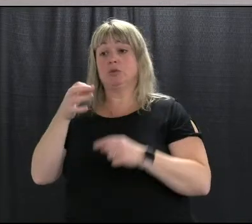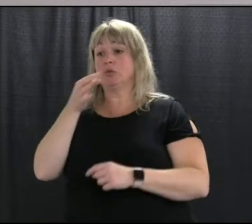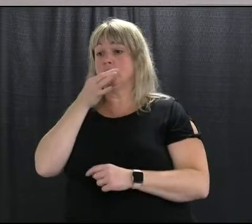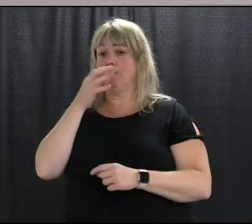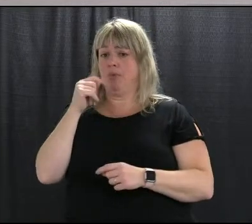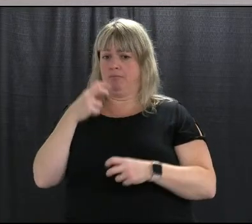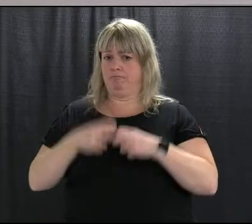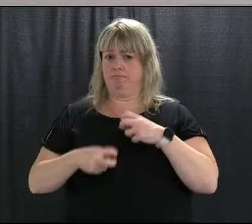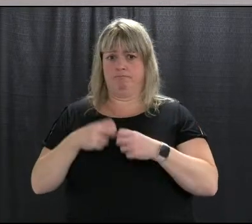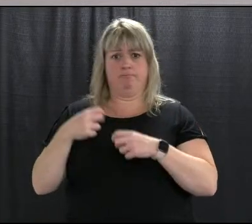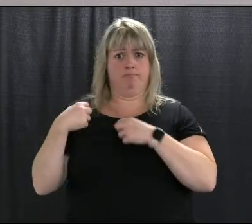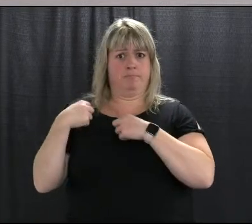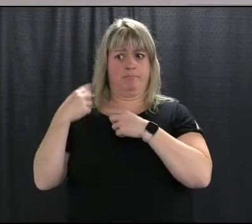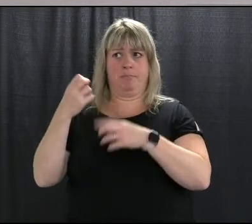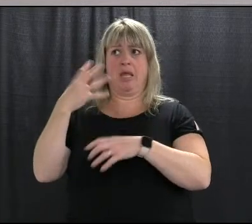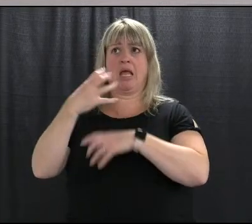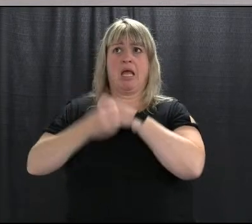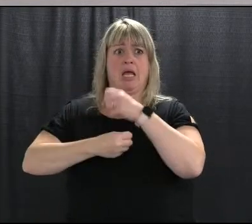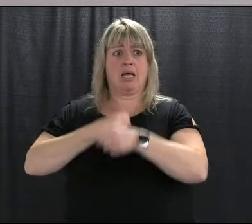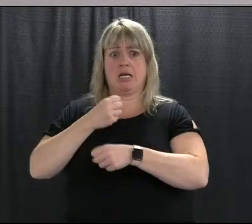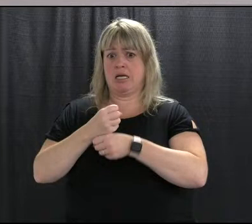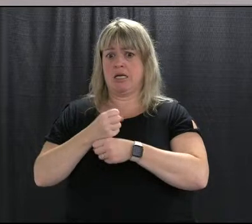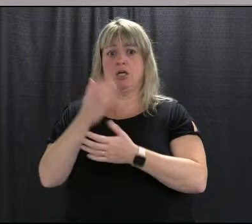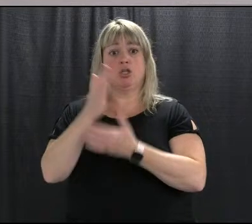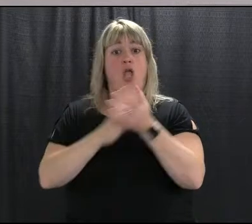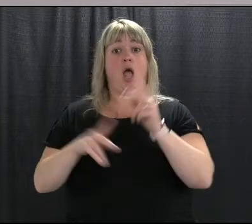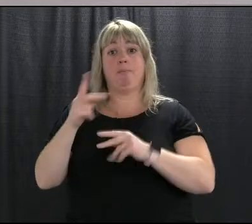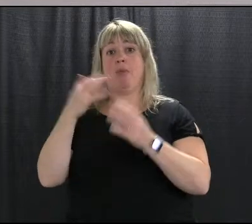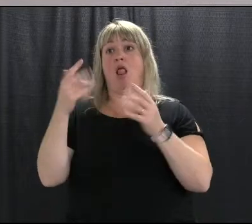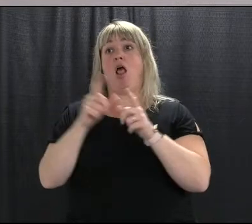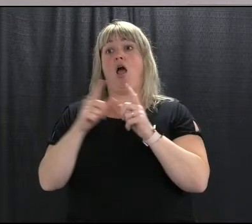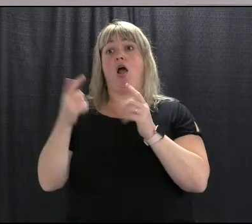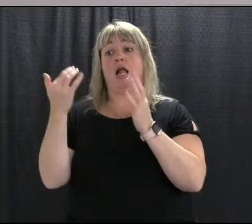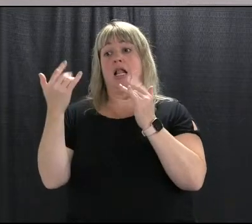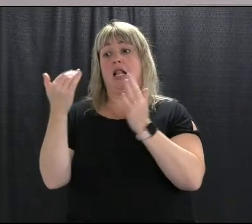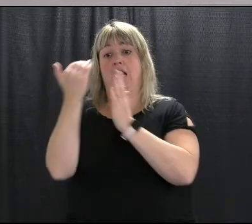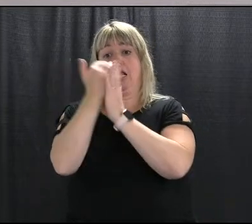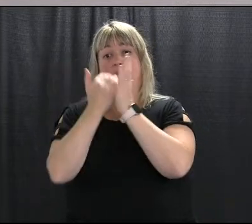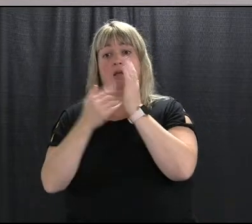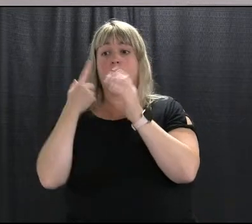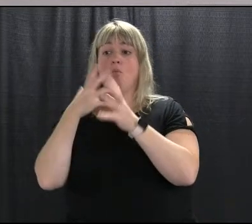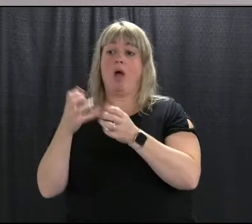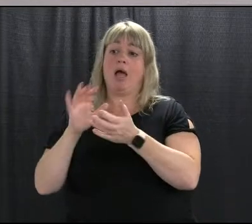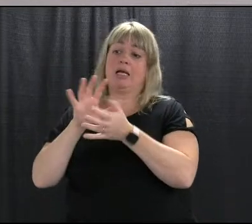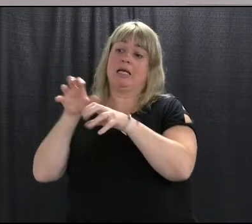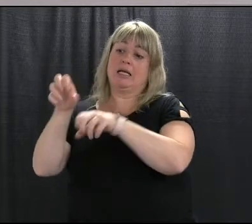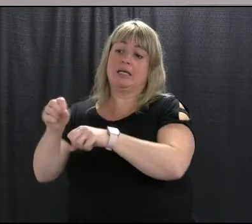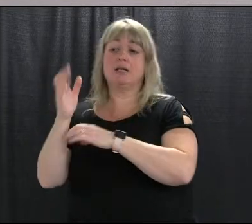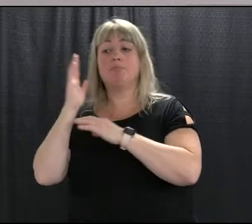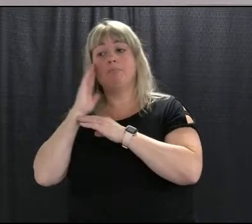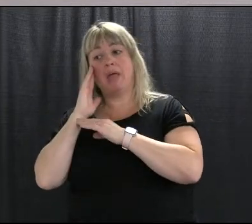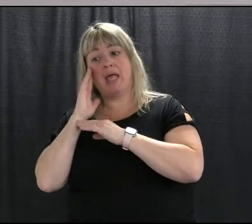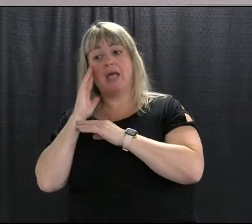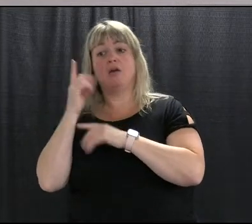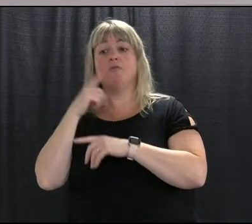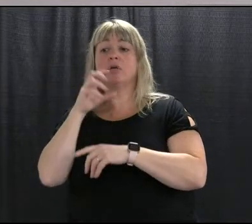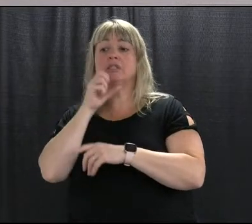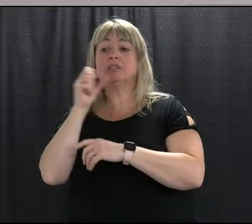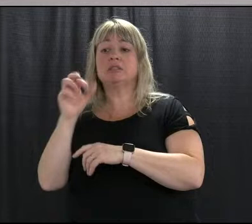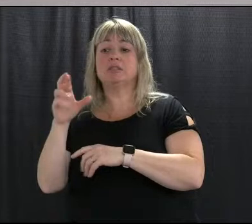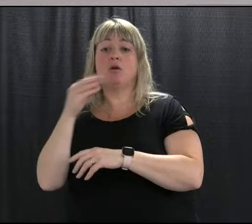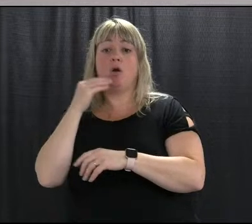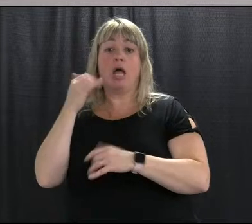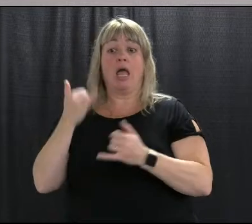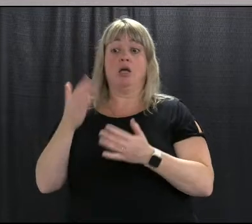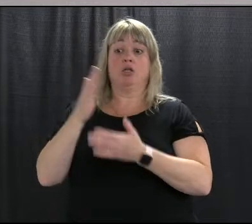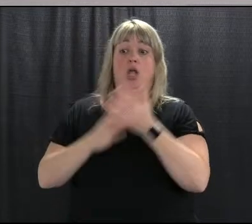this is a problem that has existed for years, and there are long wait lists for people to get into these facilities. And now you're planning on putting the people that